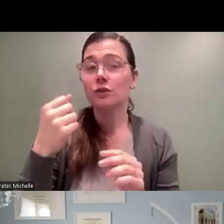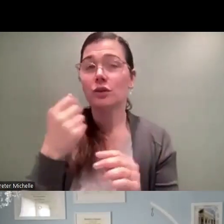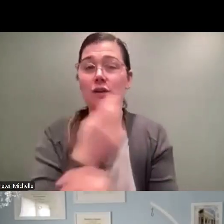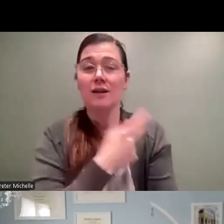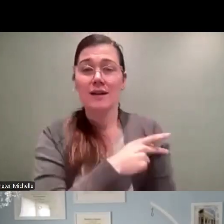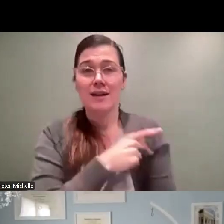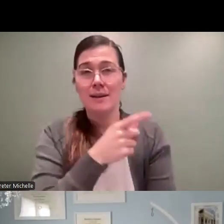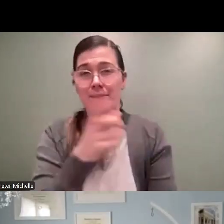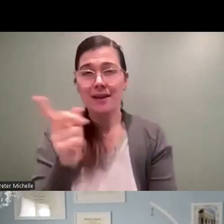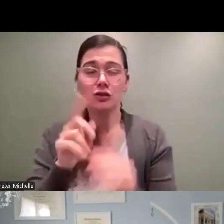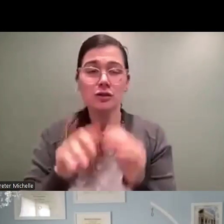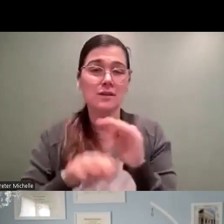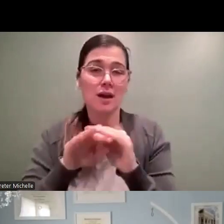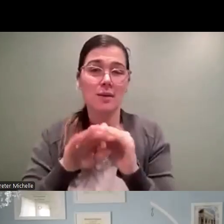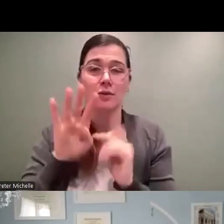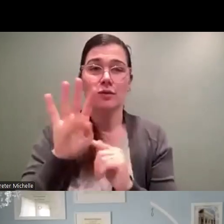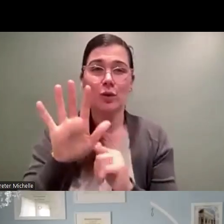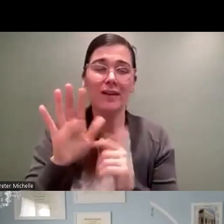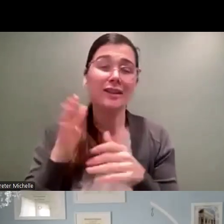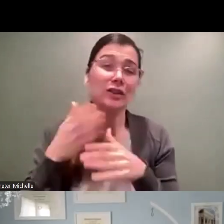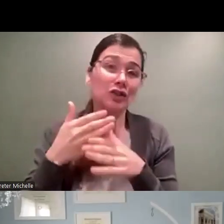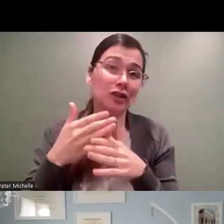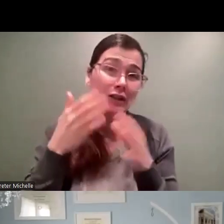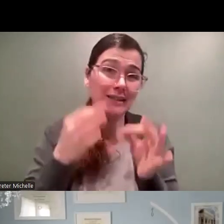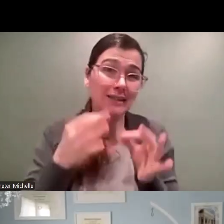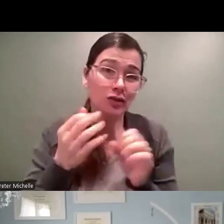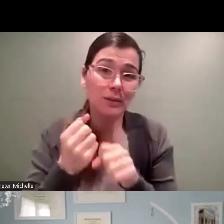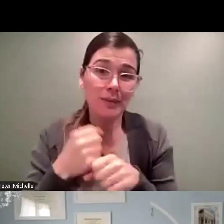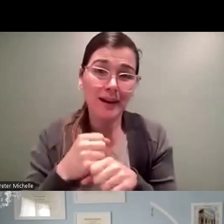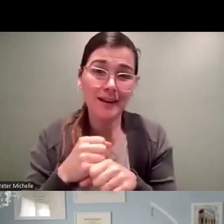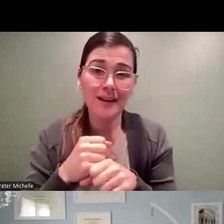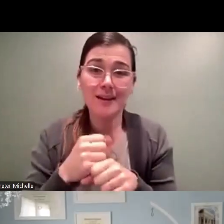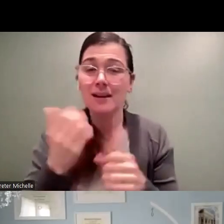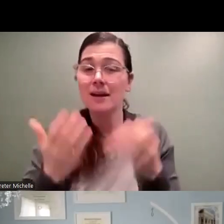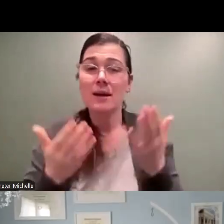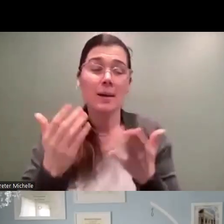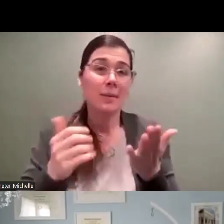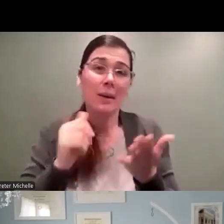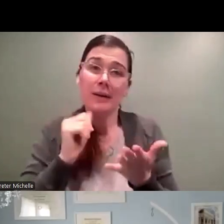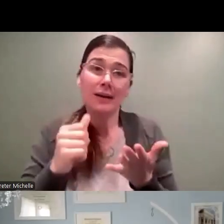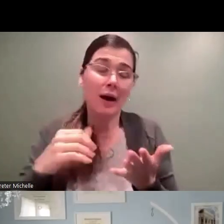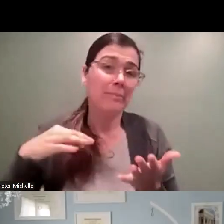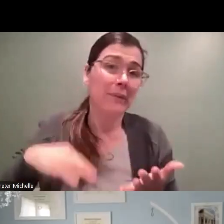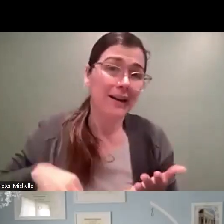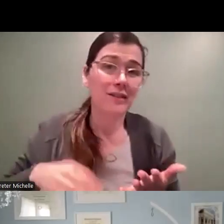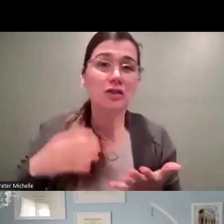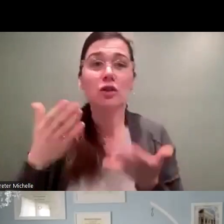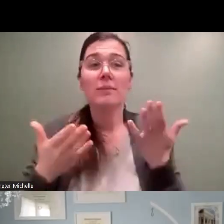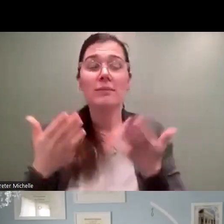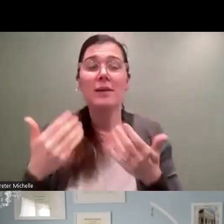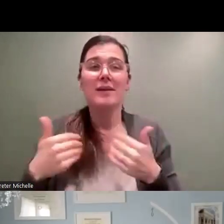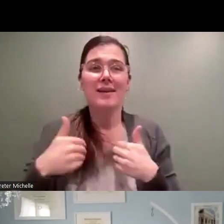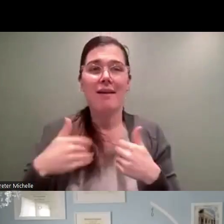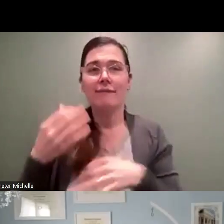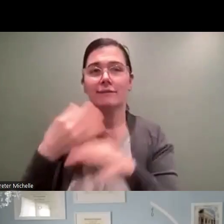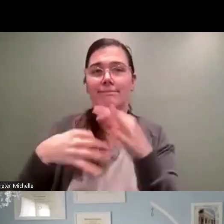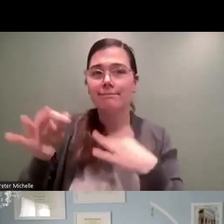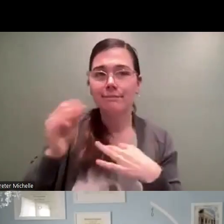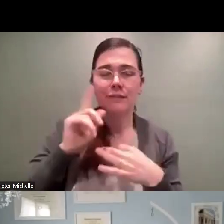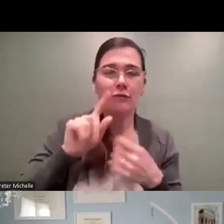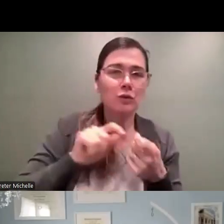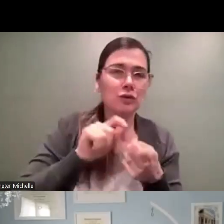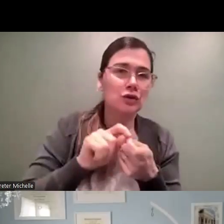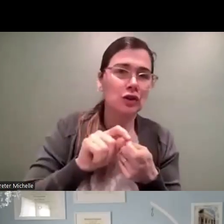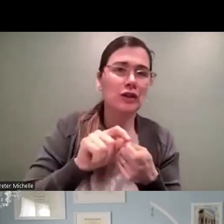to 45, it is shared decision making. It may not be beneficial. It may have a cost for certain patients. So it is